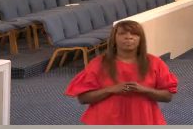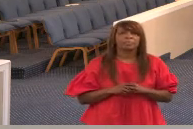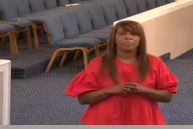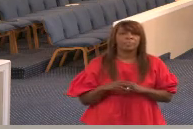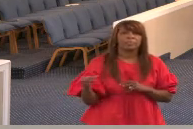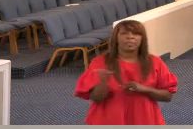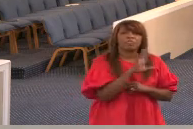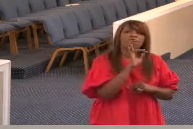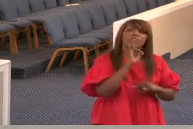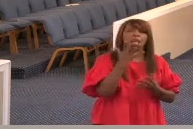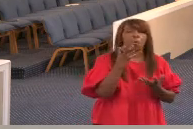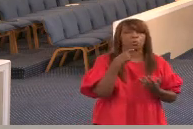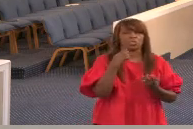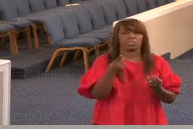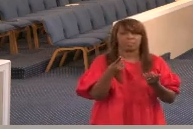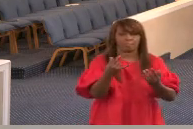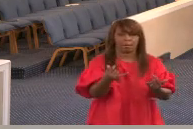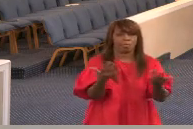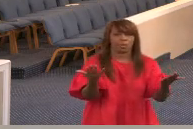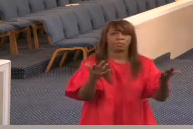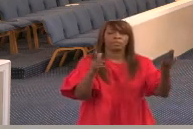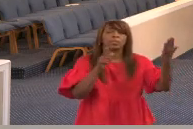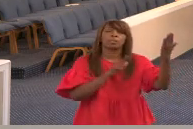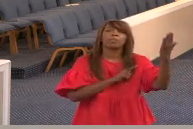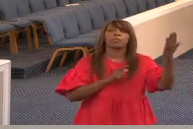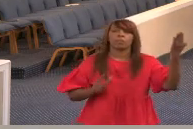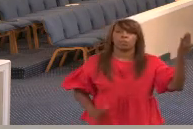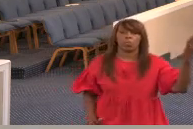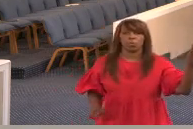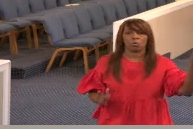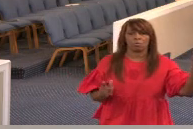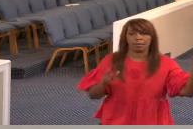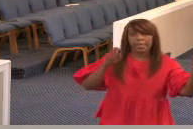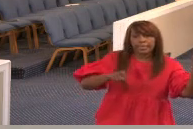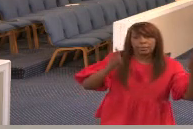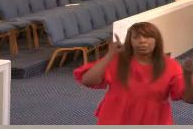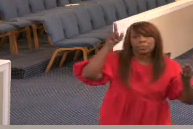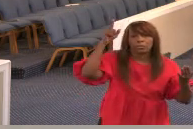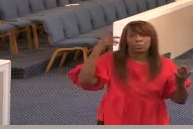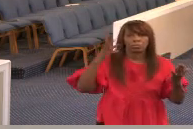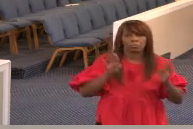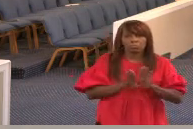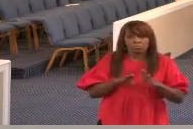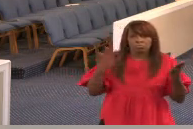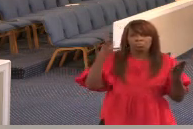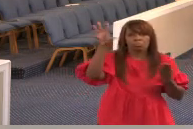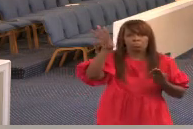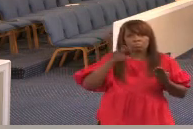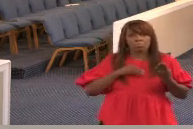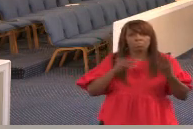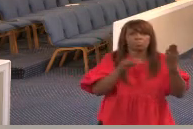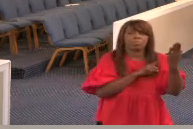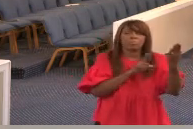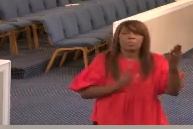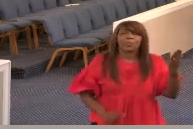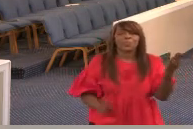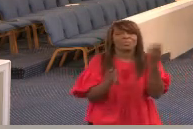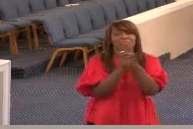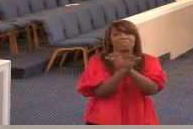I want you to be able to say now, Lord, I need you. I accept you as my Lord and